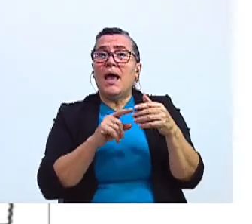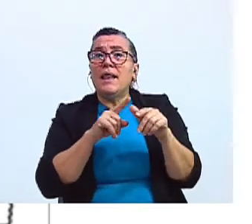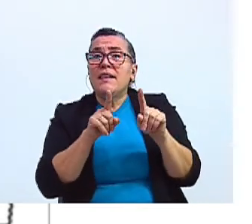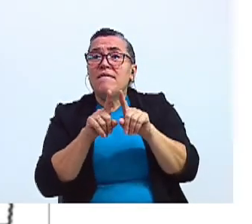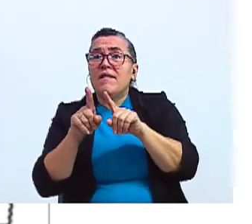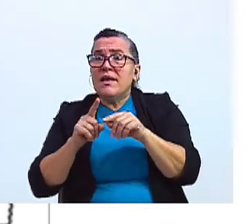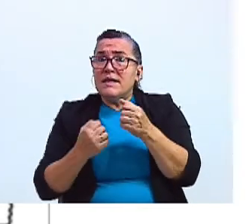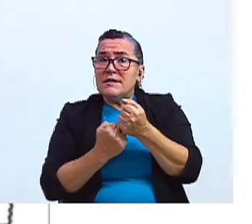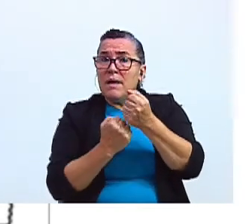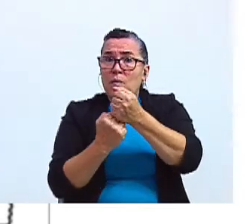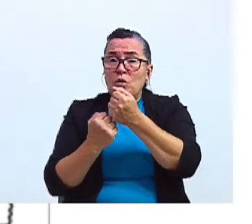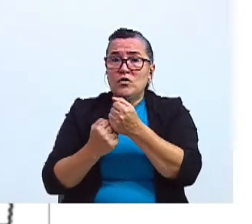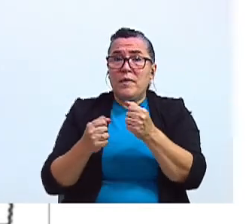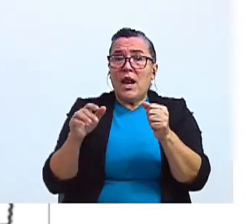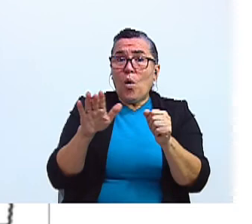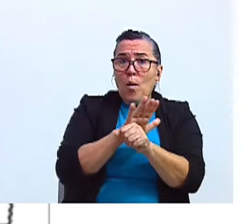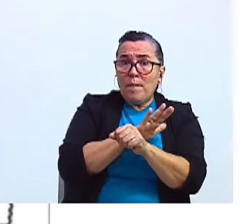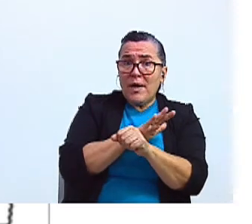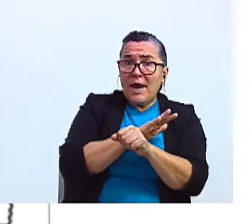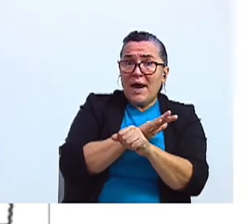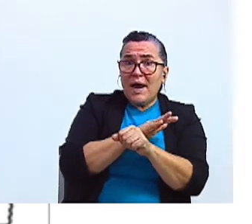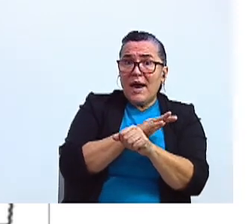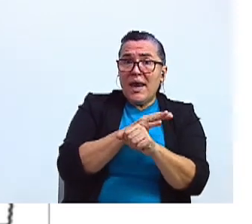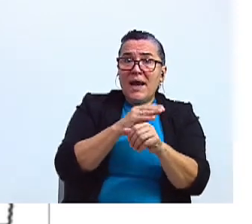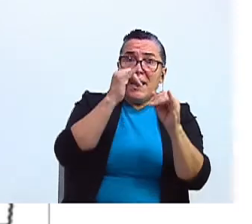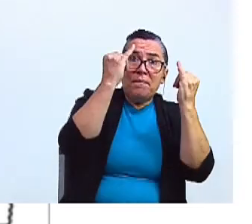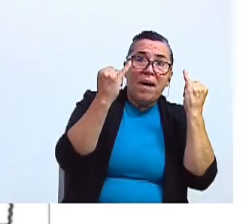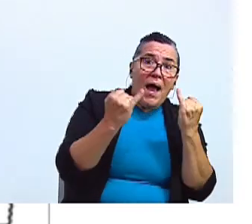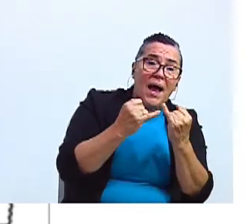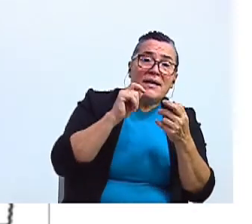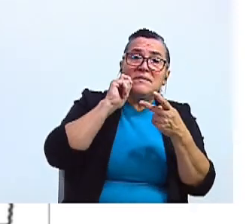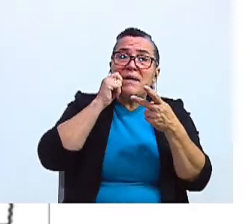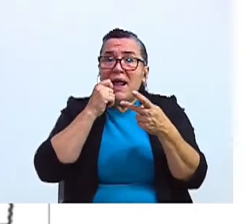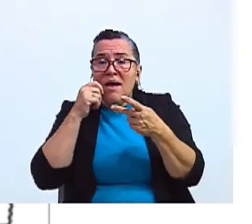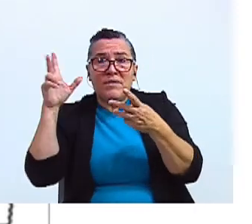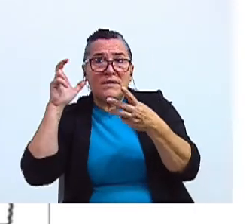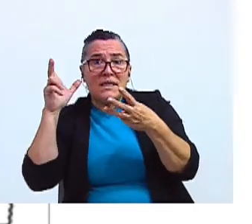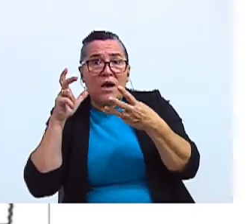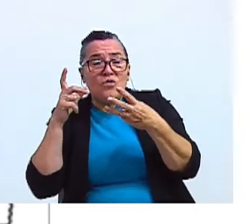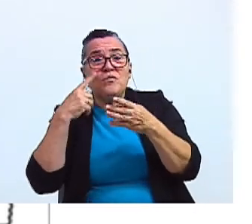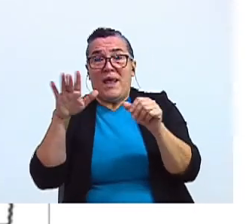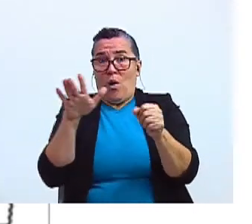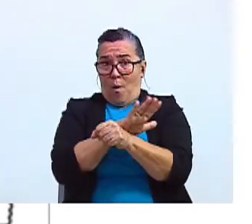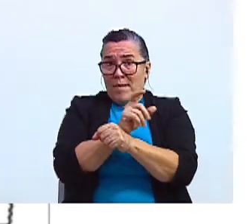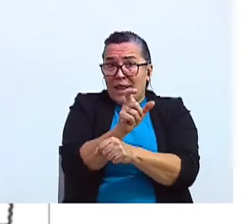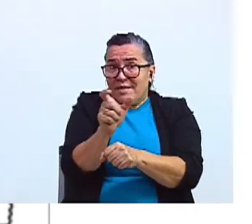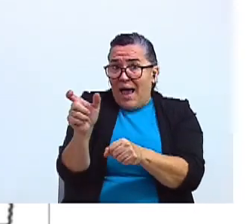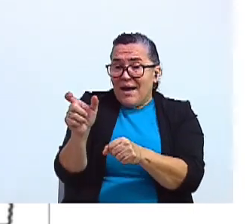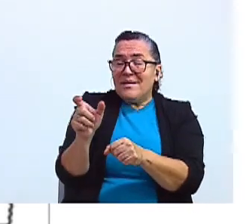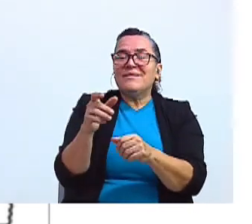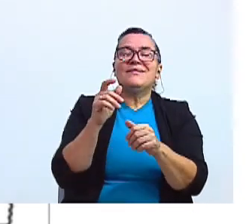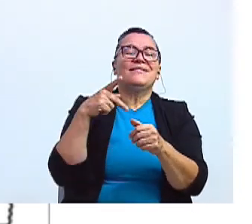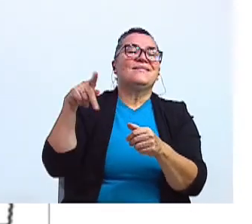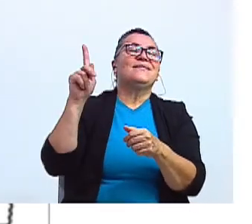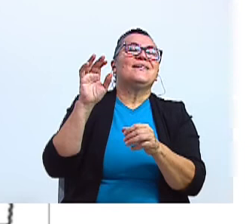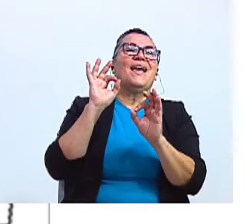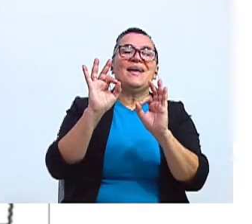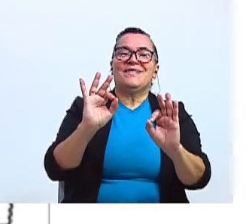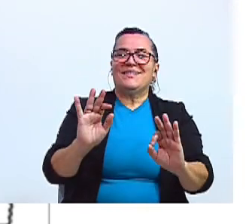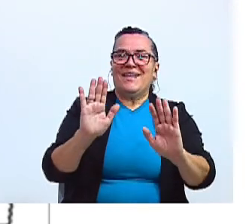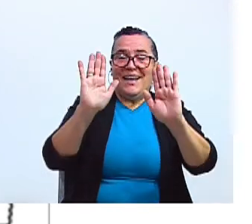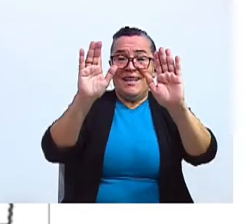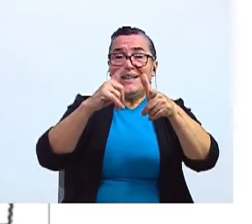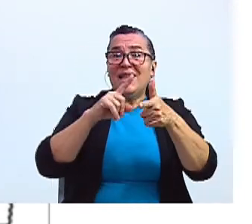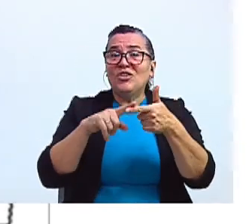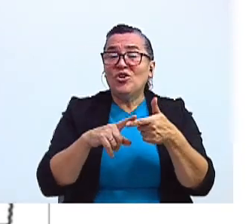to complete the linguistic task, like images, keywords, audios. Very good. Yes, you did it good. Okay,